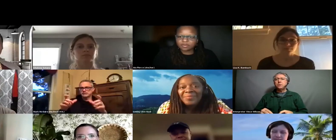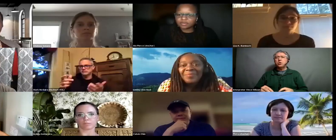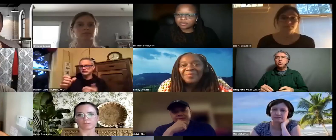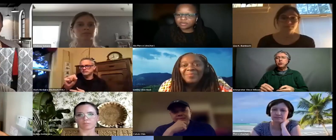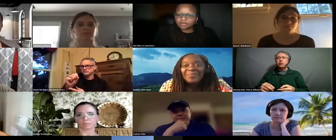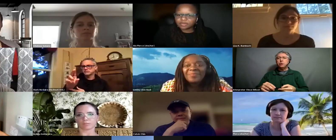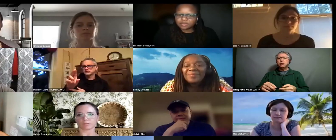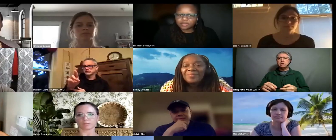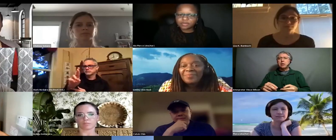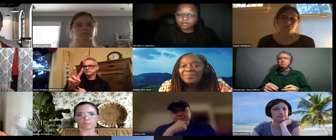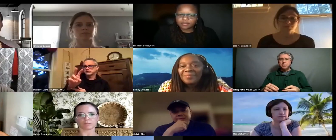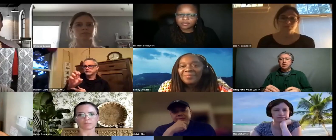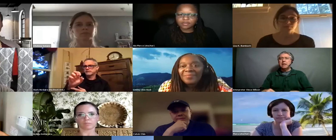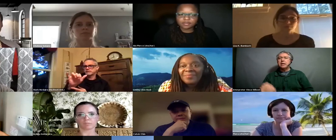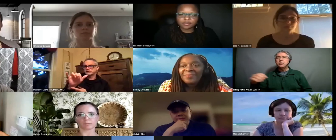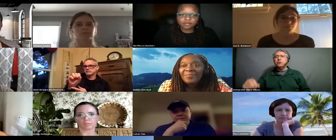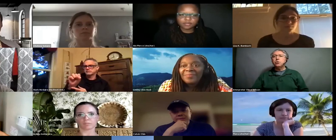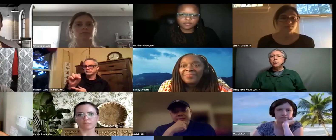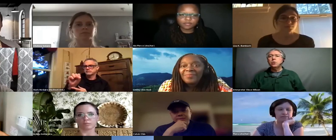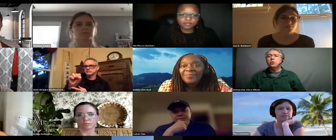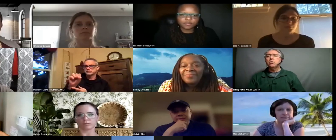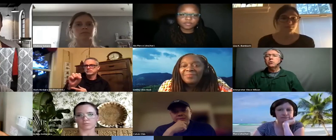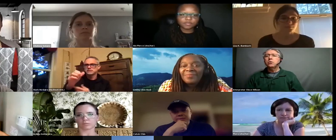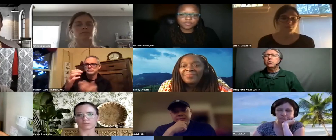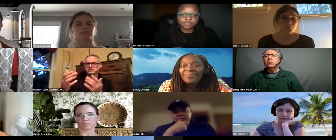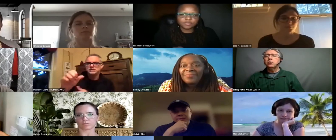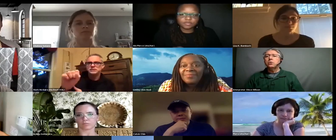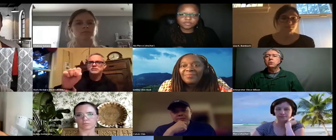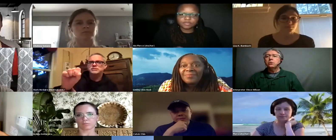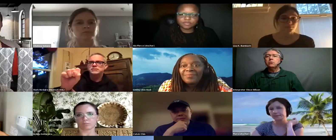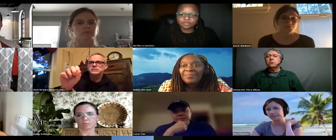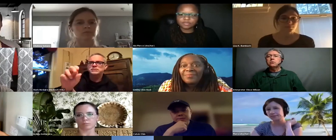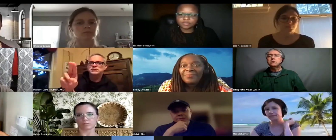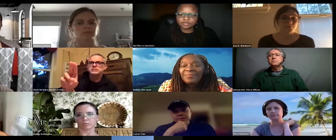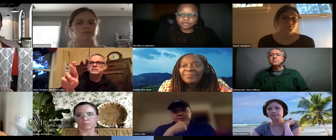Possibly, Mhm. you could use interview